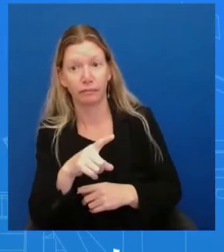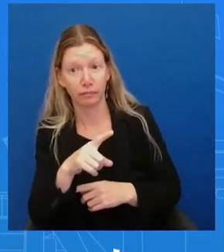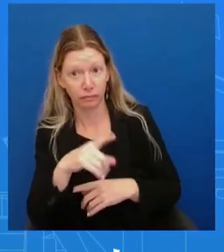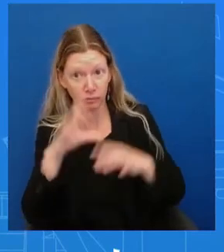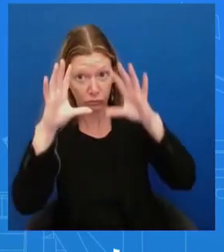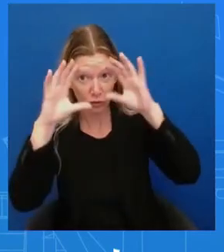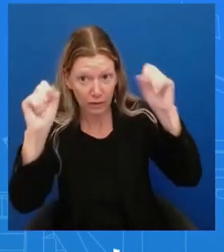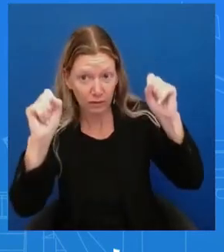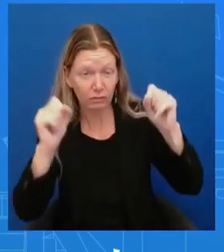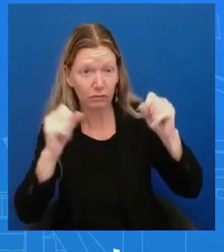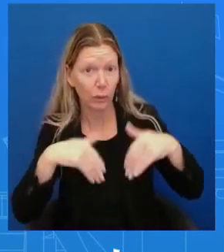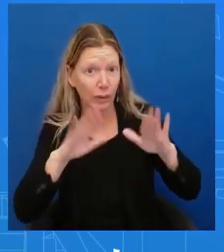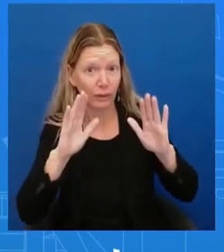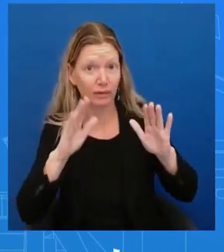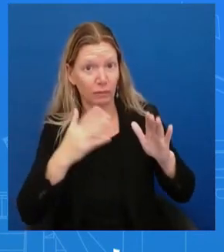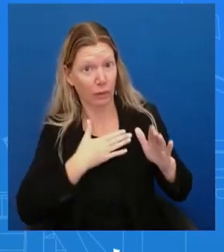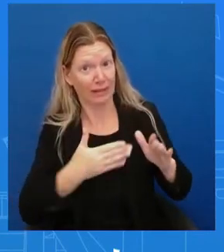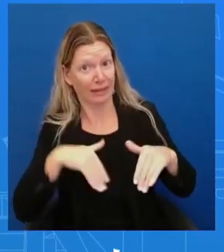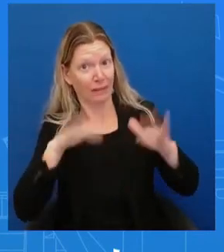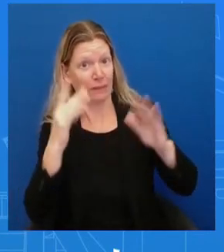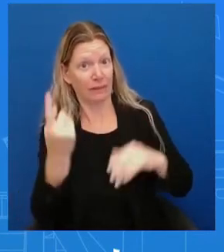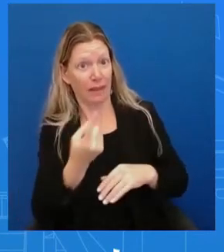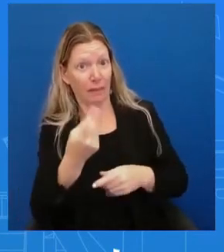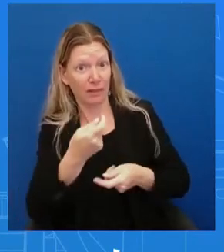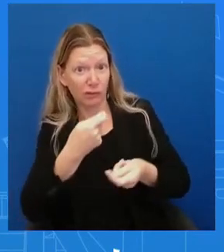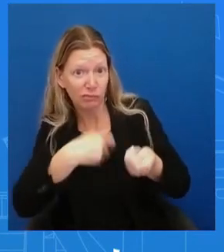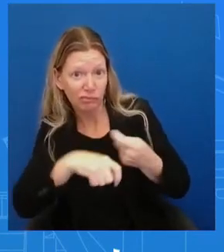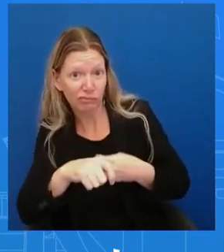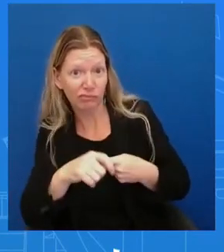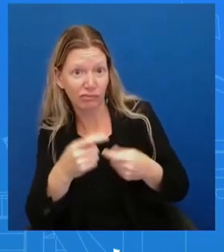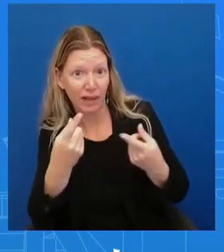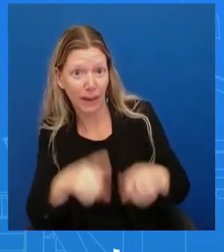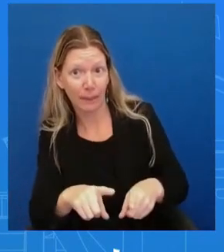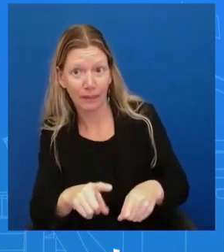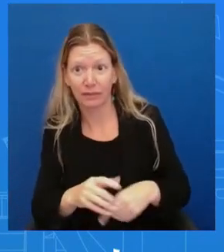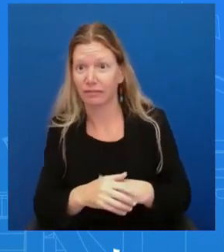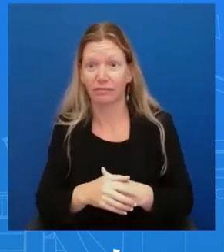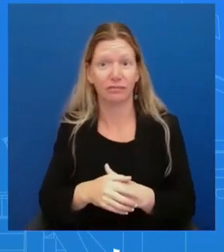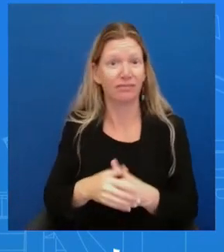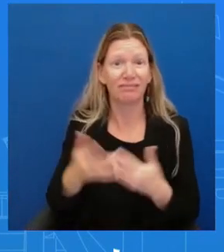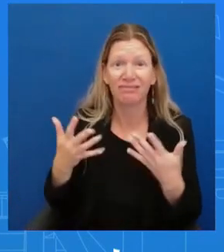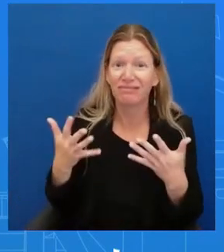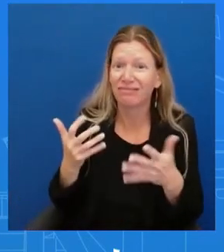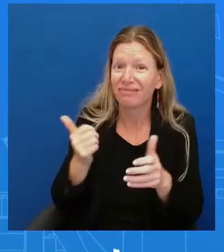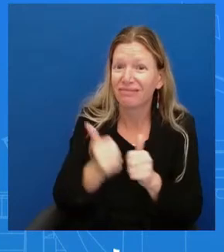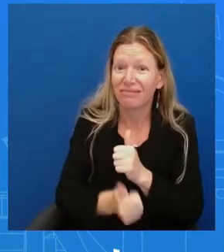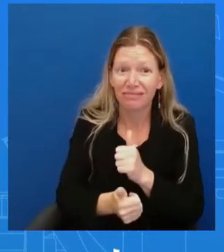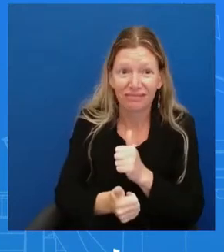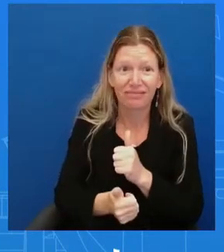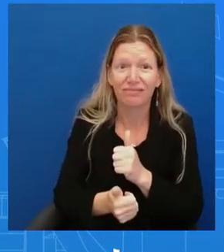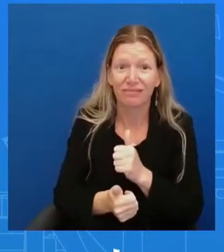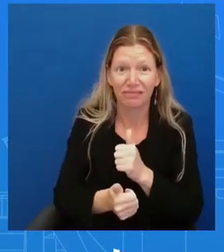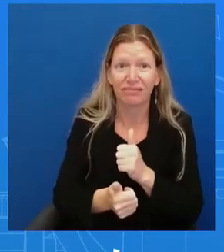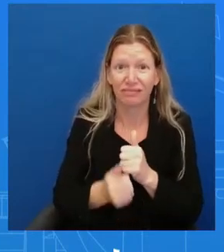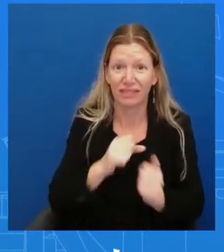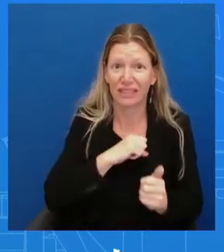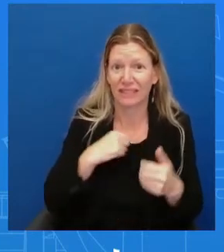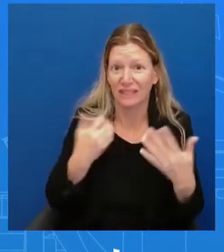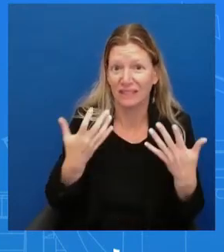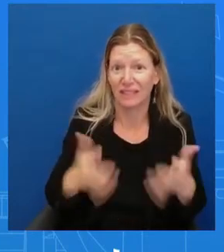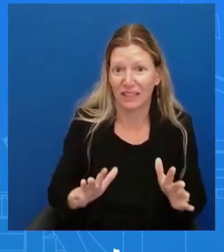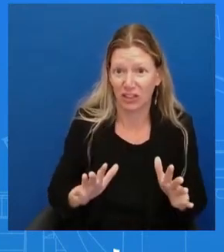forward. It could get bipartisan support. We know it will. We know it would get overwhelming support if they put it on the floor, right?